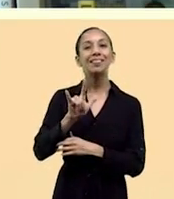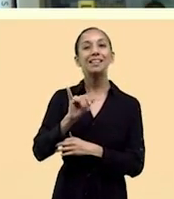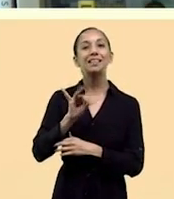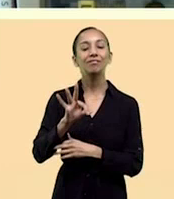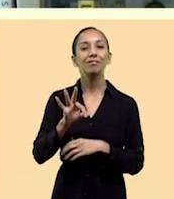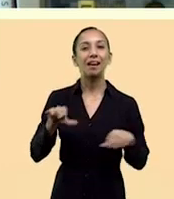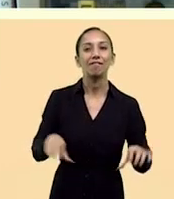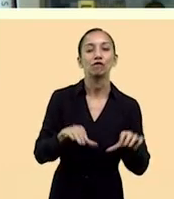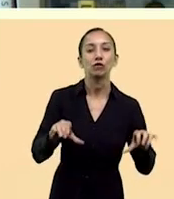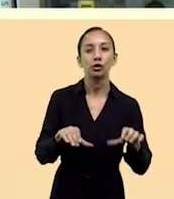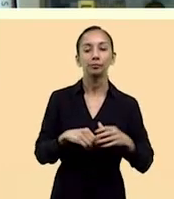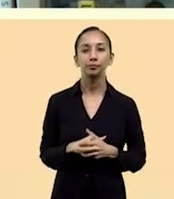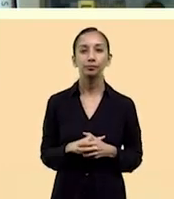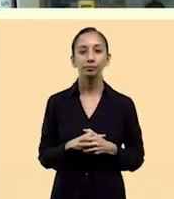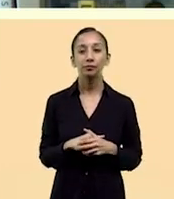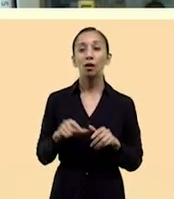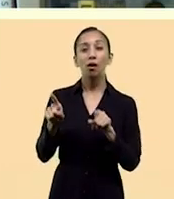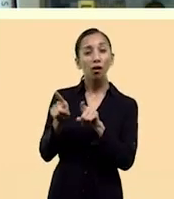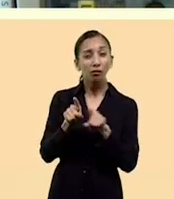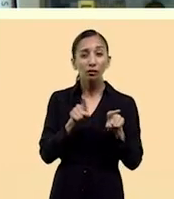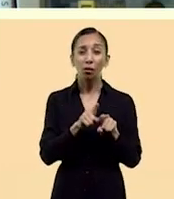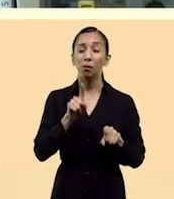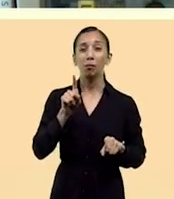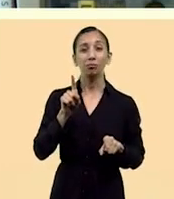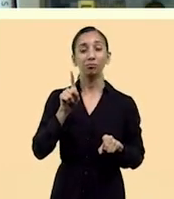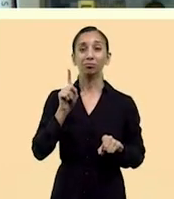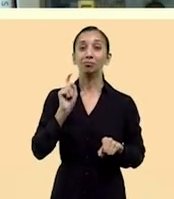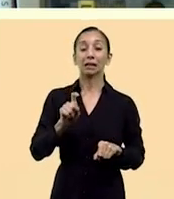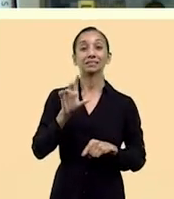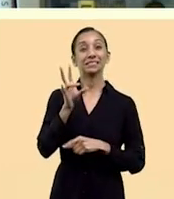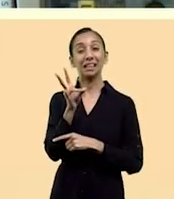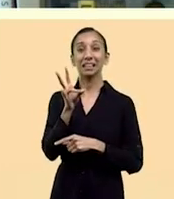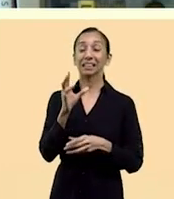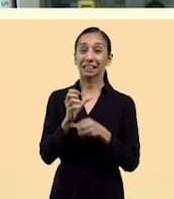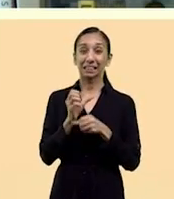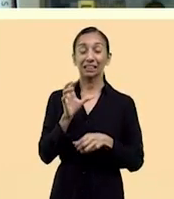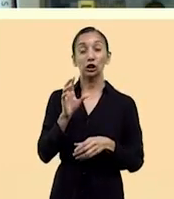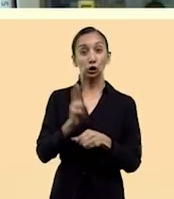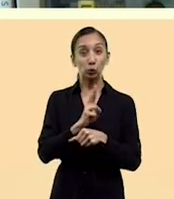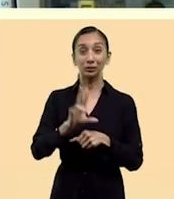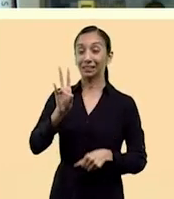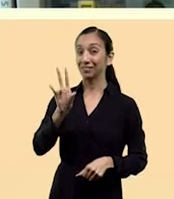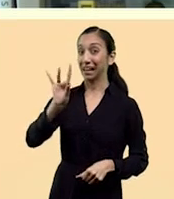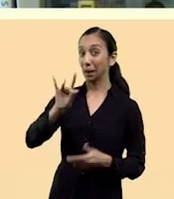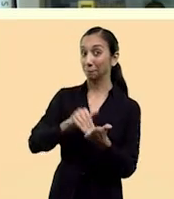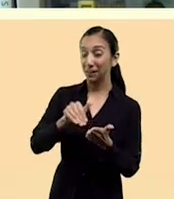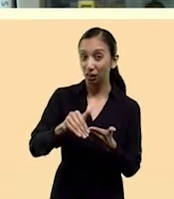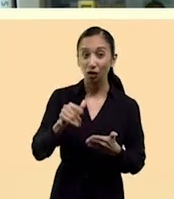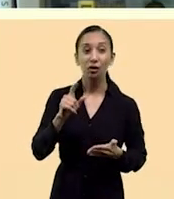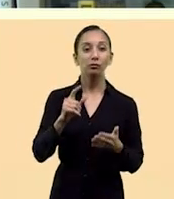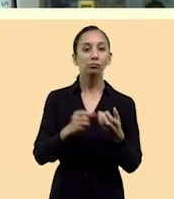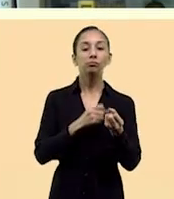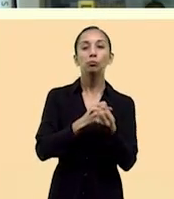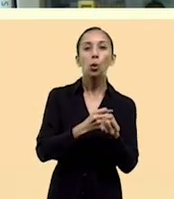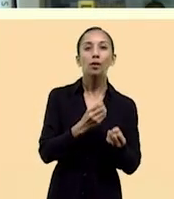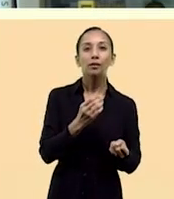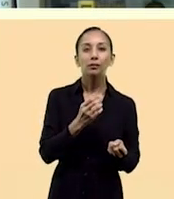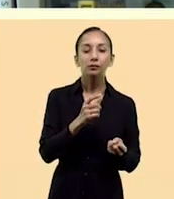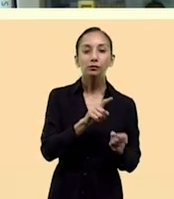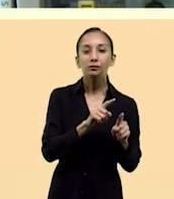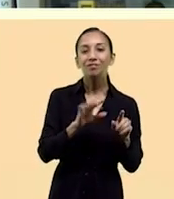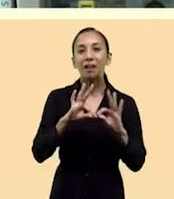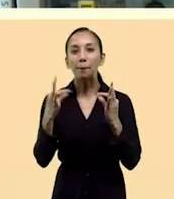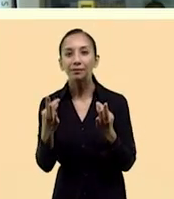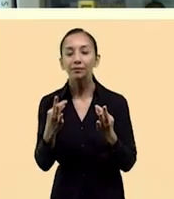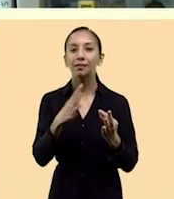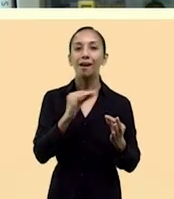$78 million providing meals to children and adults. In these extraordinary times, we'll continue to help all who are in need, and in the